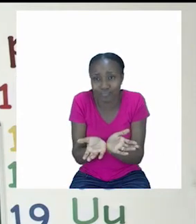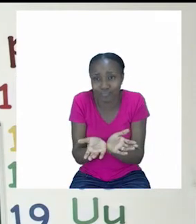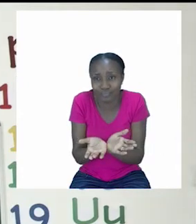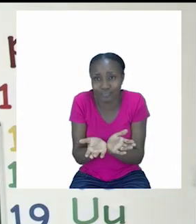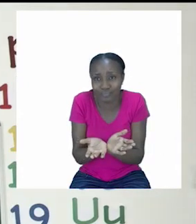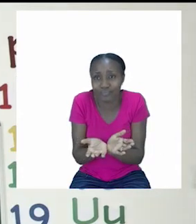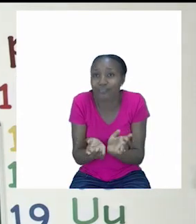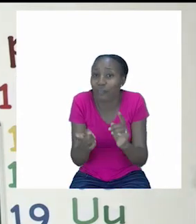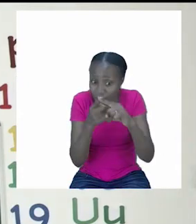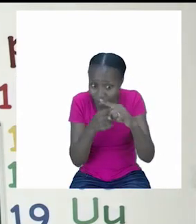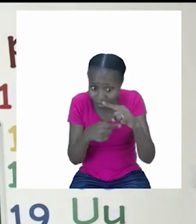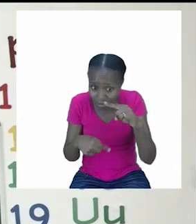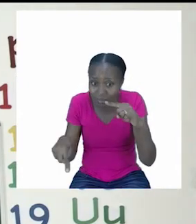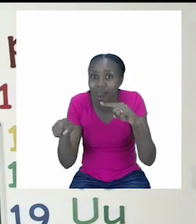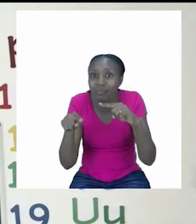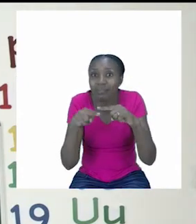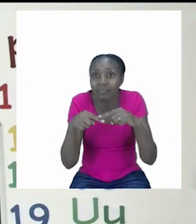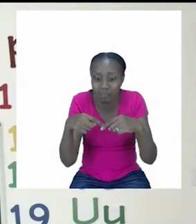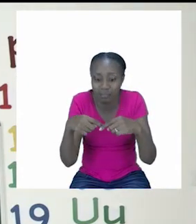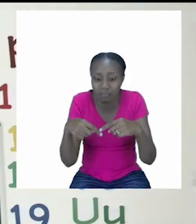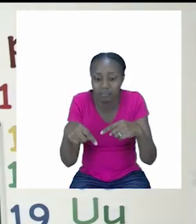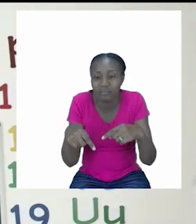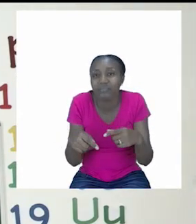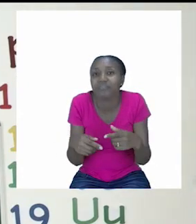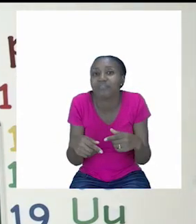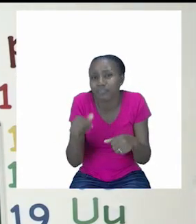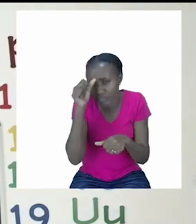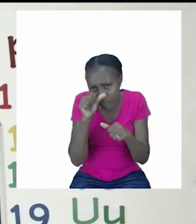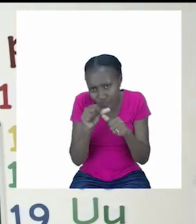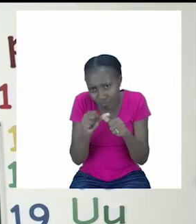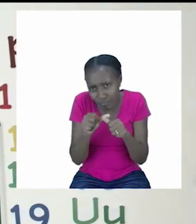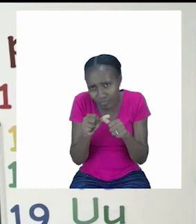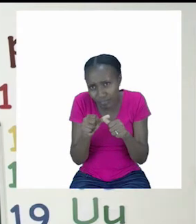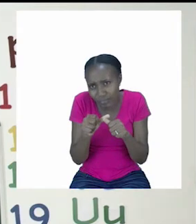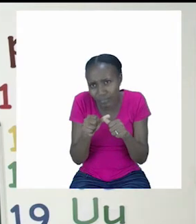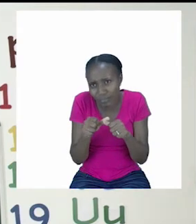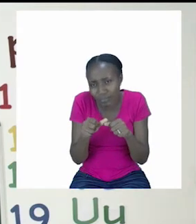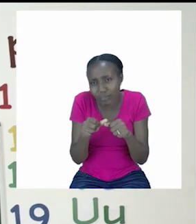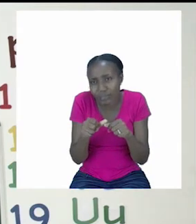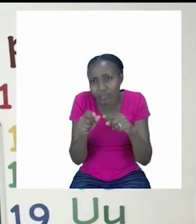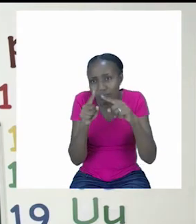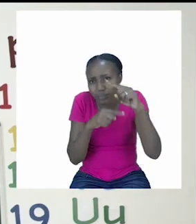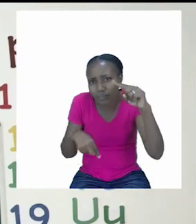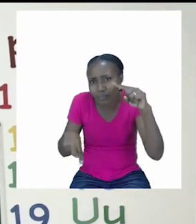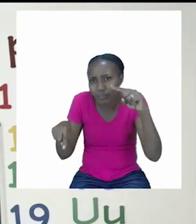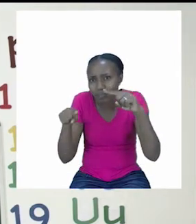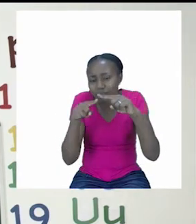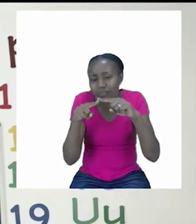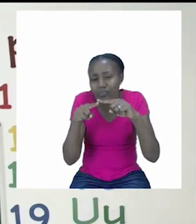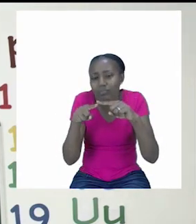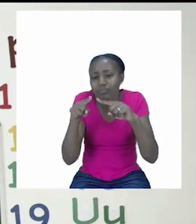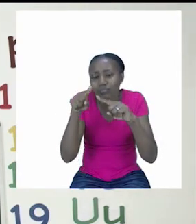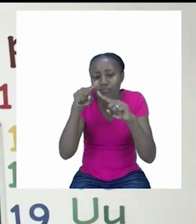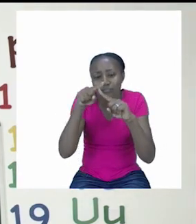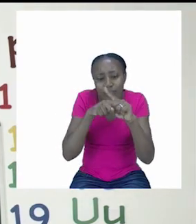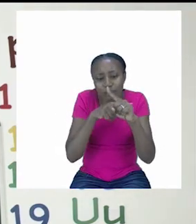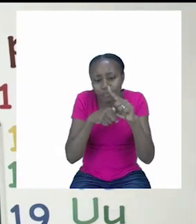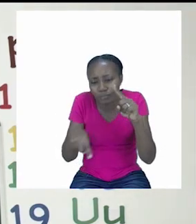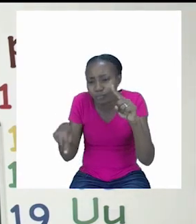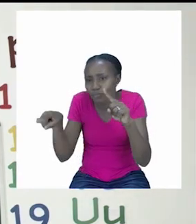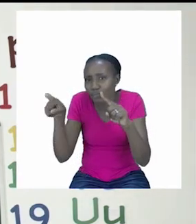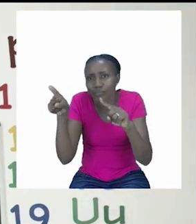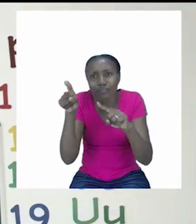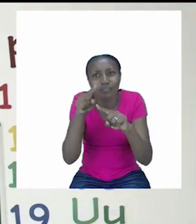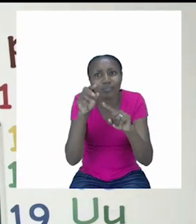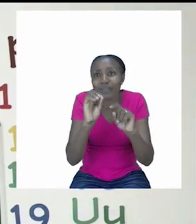of a circle. Remember, boys and girls, a circle has no corners at all, and it is